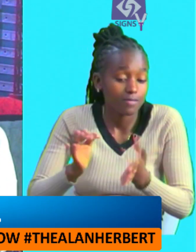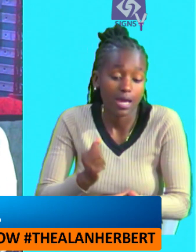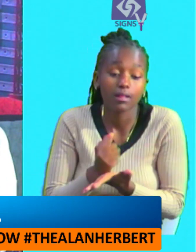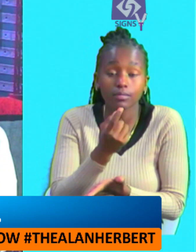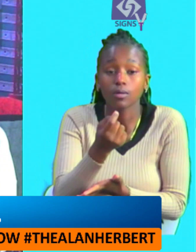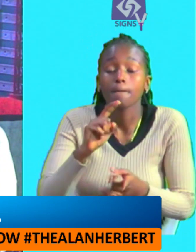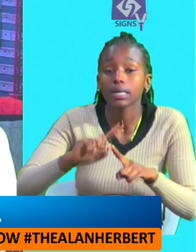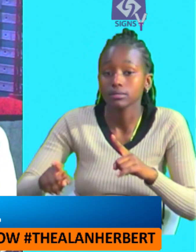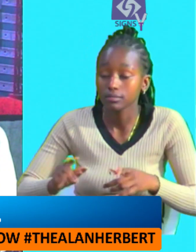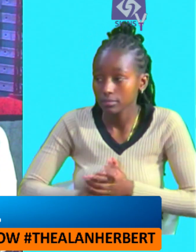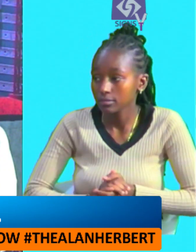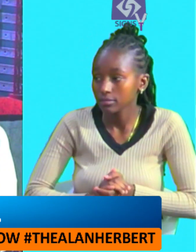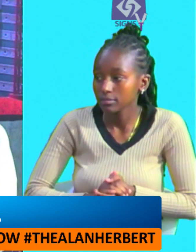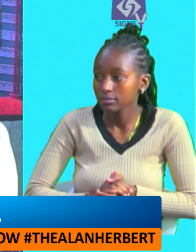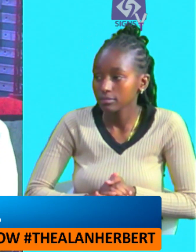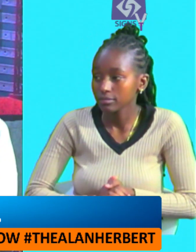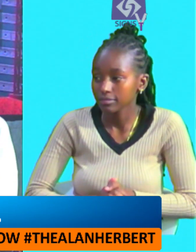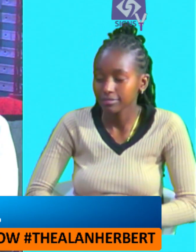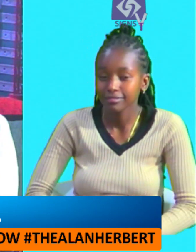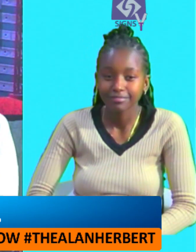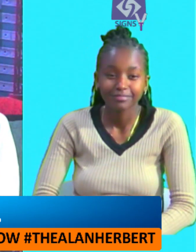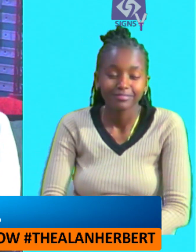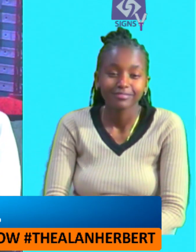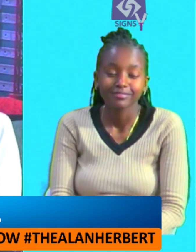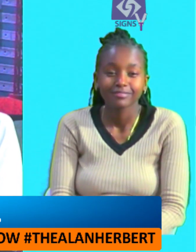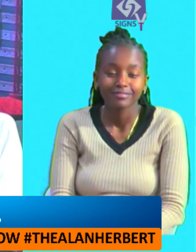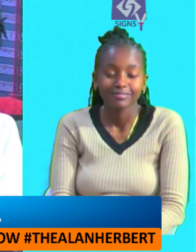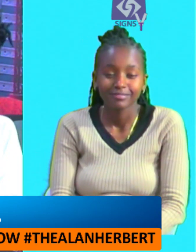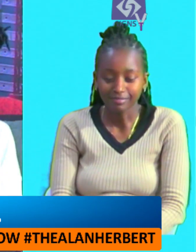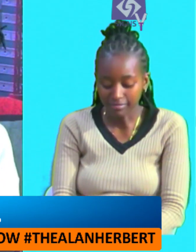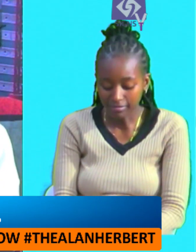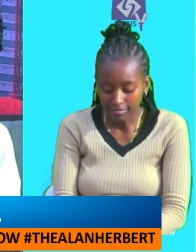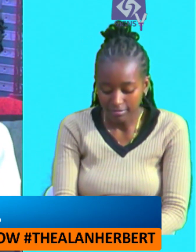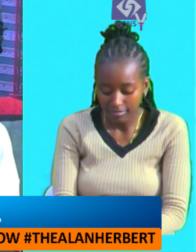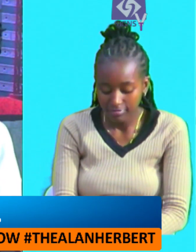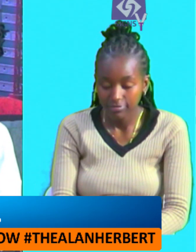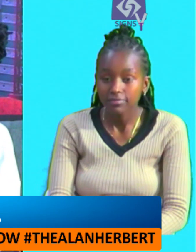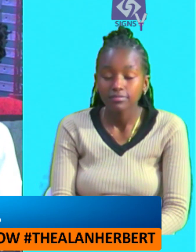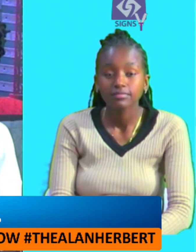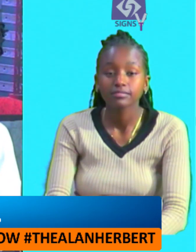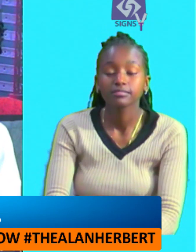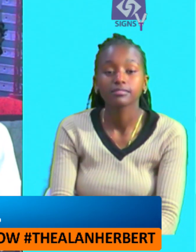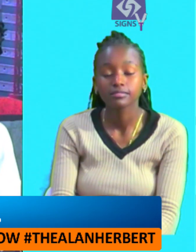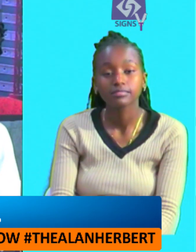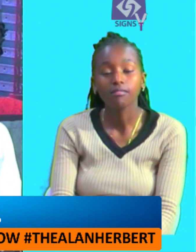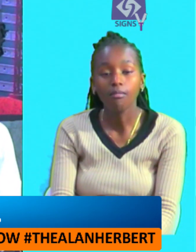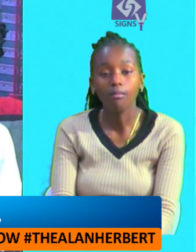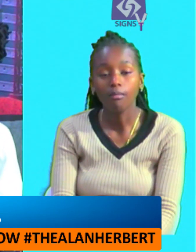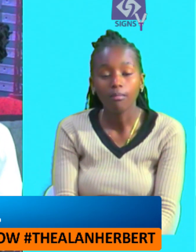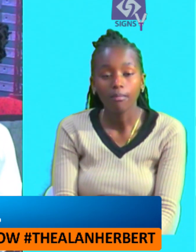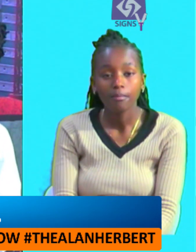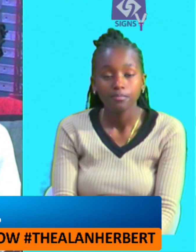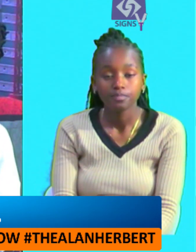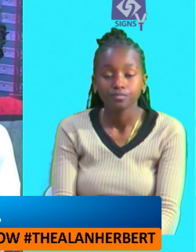nowadays na si juu my friend aliniambia we start living life. It's something that I've been doing kuanzia